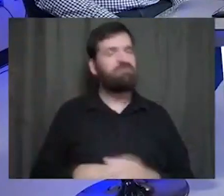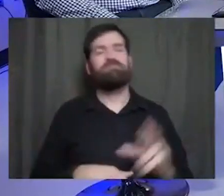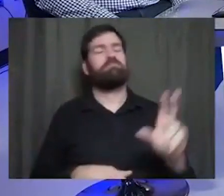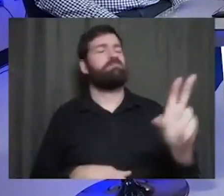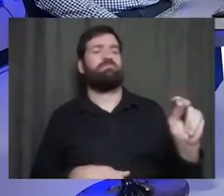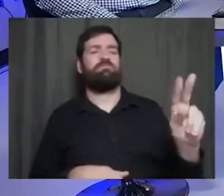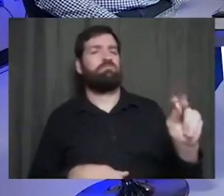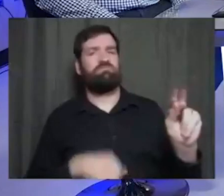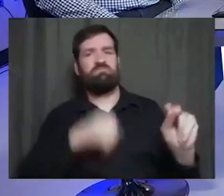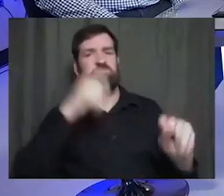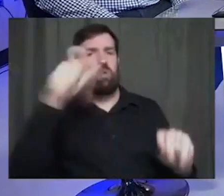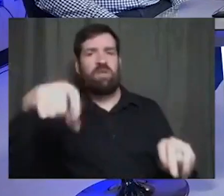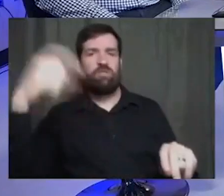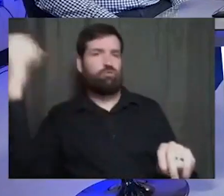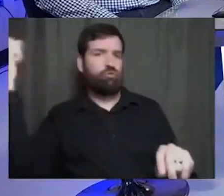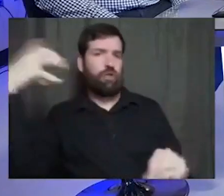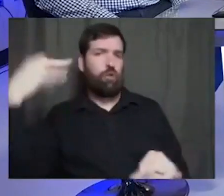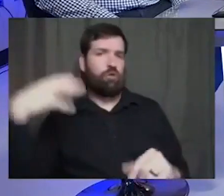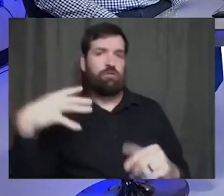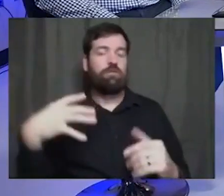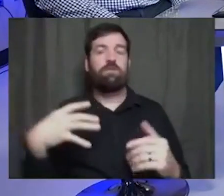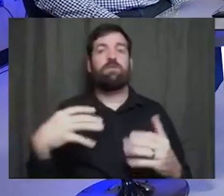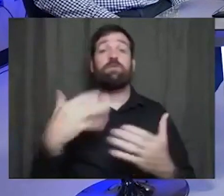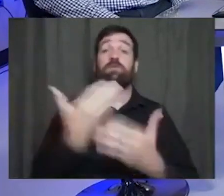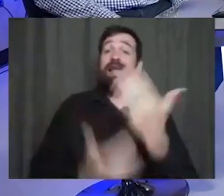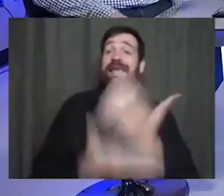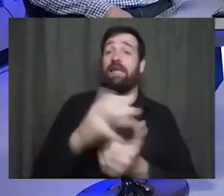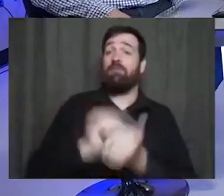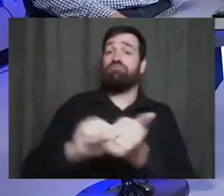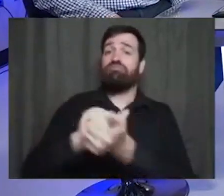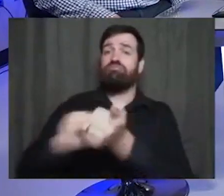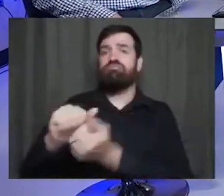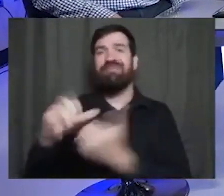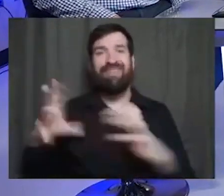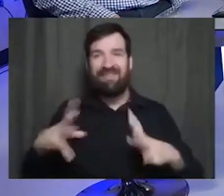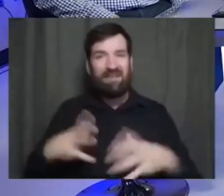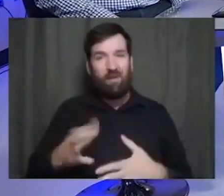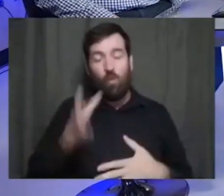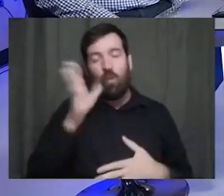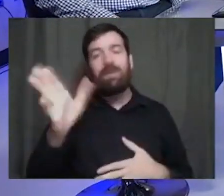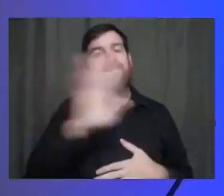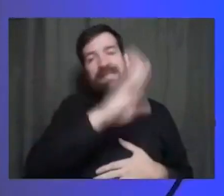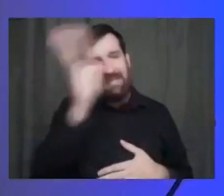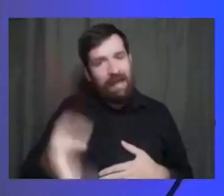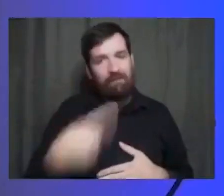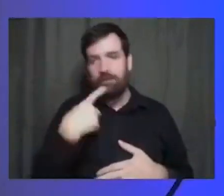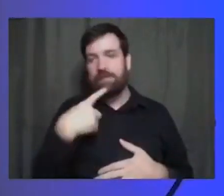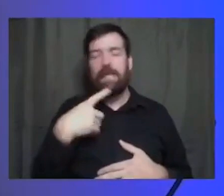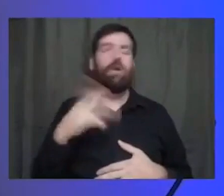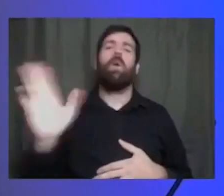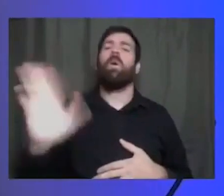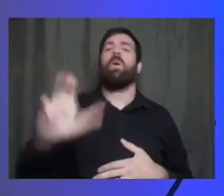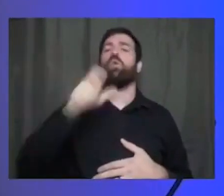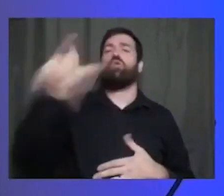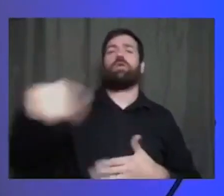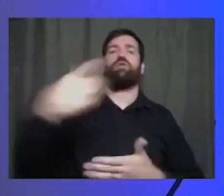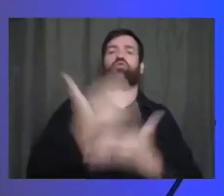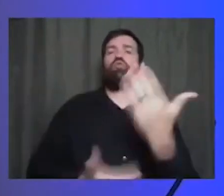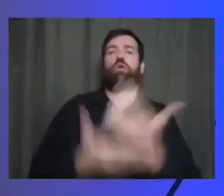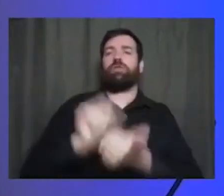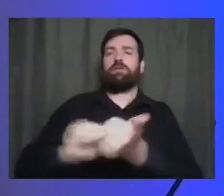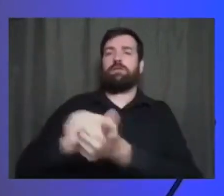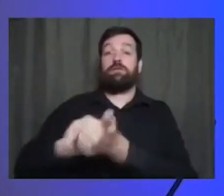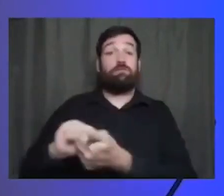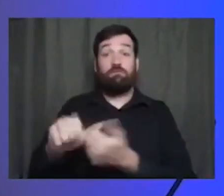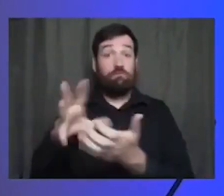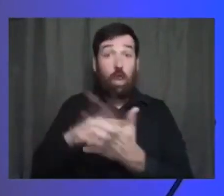them. Washing hands is always a good idea, so we're never going to say no to that one. And if anything we've learned throughout this pandemic